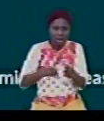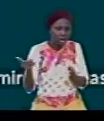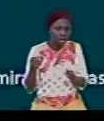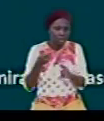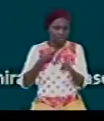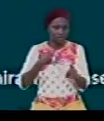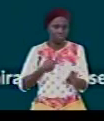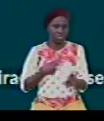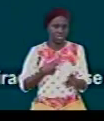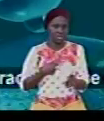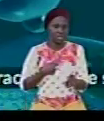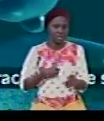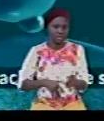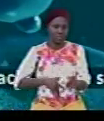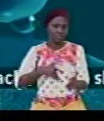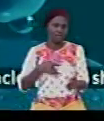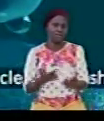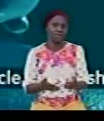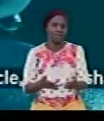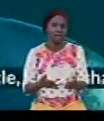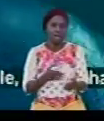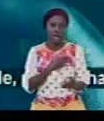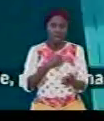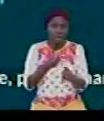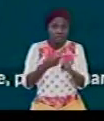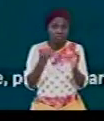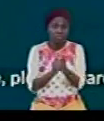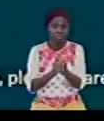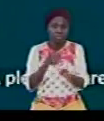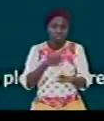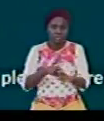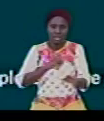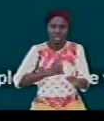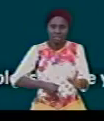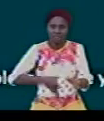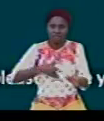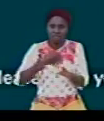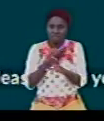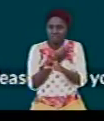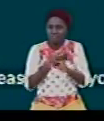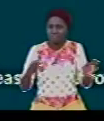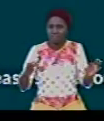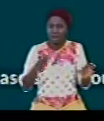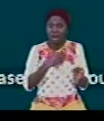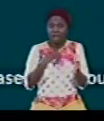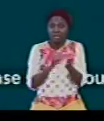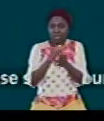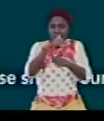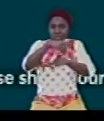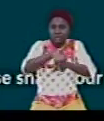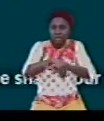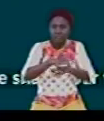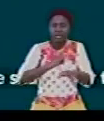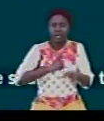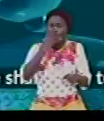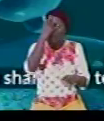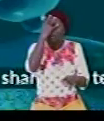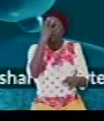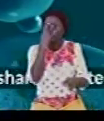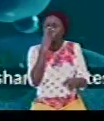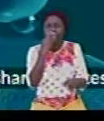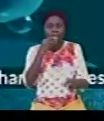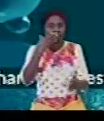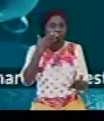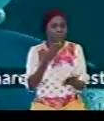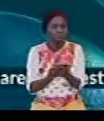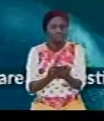I wondered. And so, that night, according to him, he slept so soundly like never before. And now,